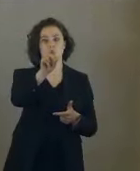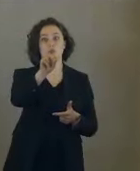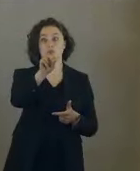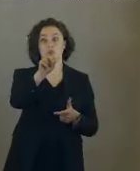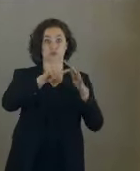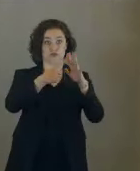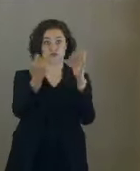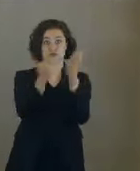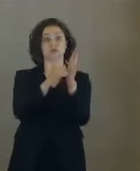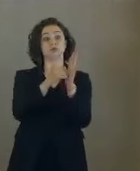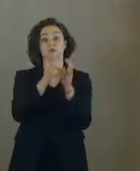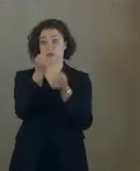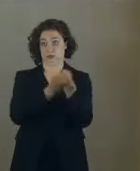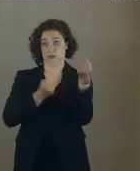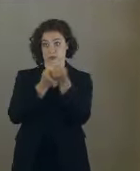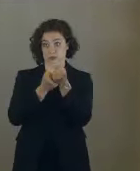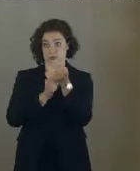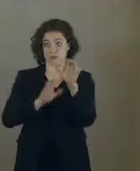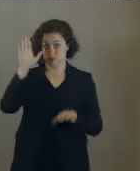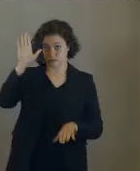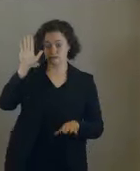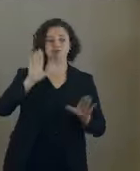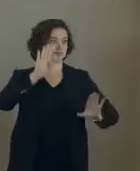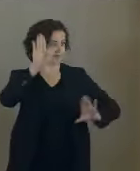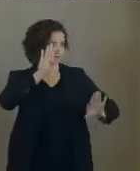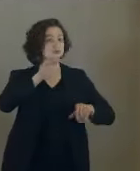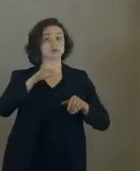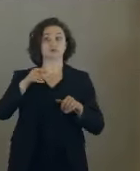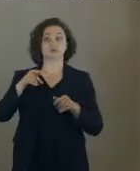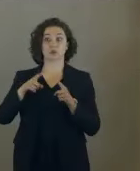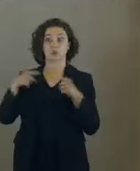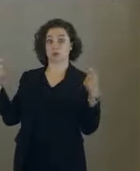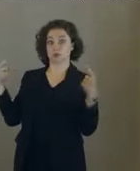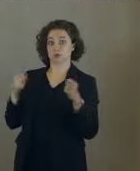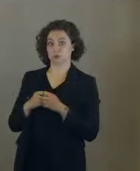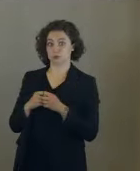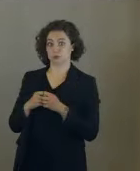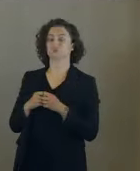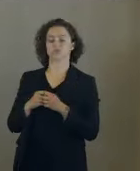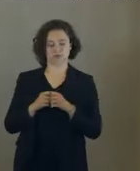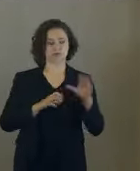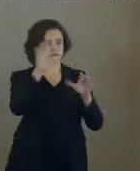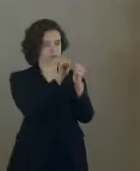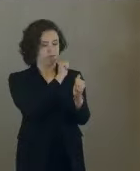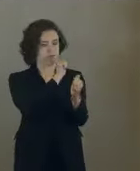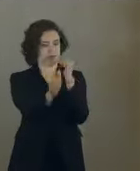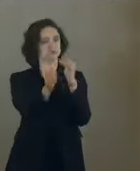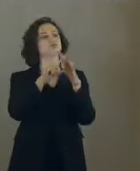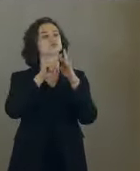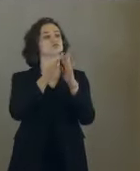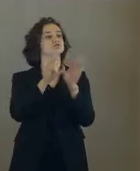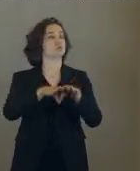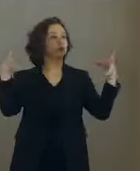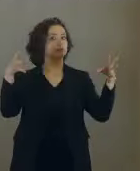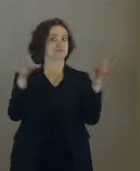those in favor of reconvening in open session will say aye. Aye. Those opposed will say no. The ayes have it and the motion carries, and we are